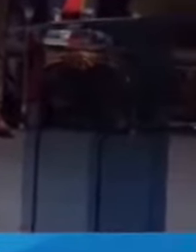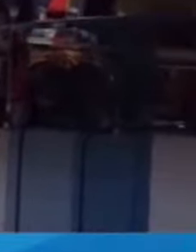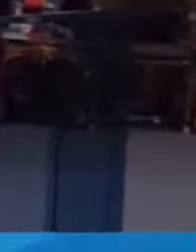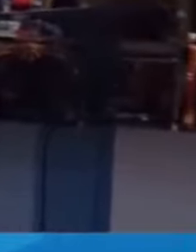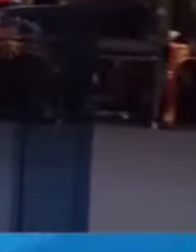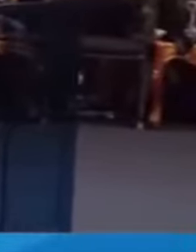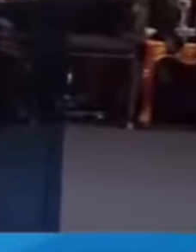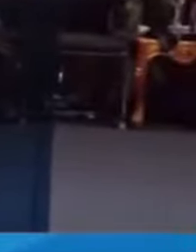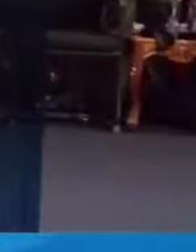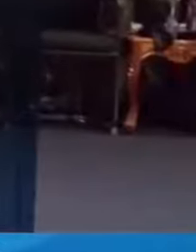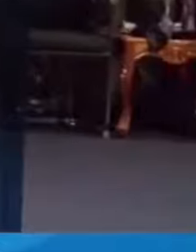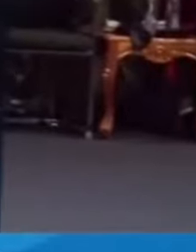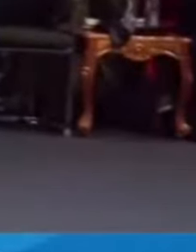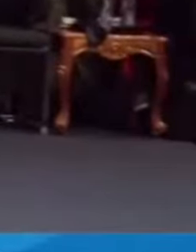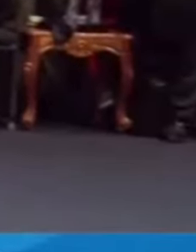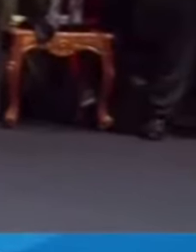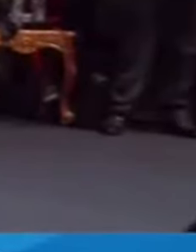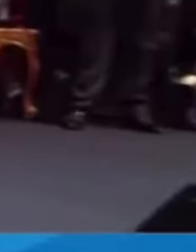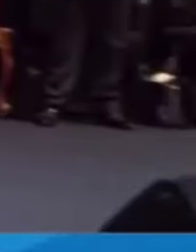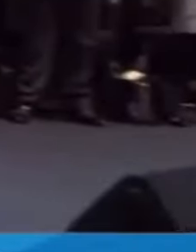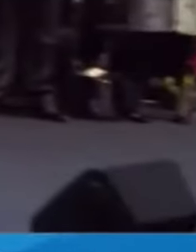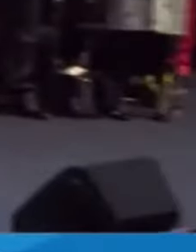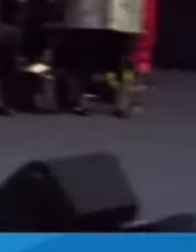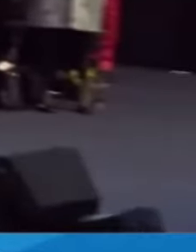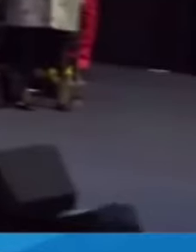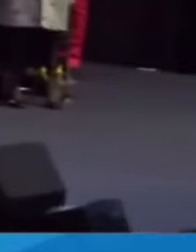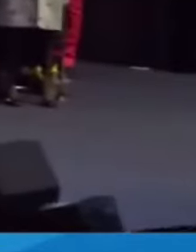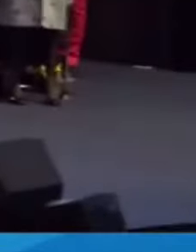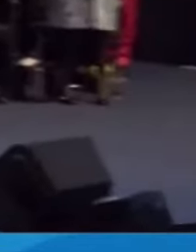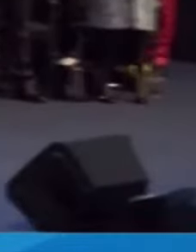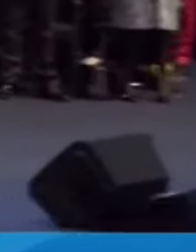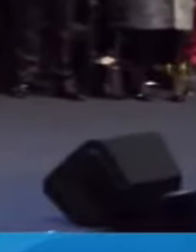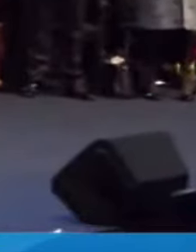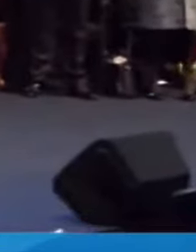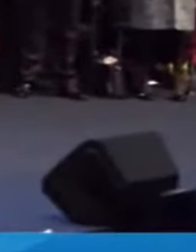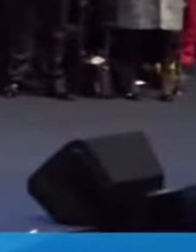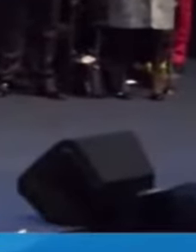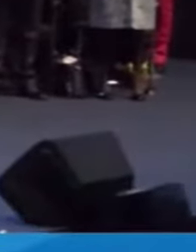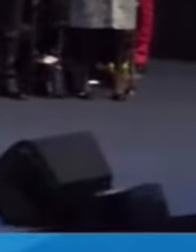glor and wory to be